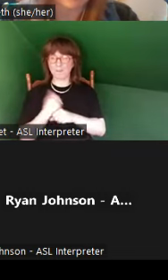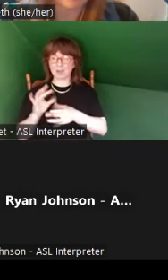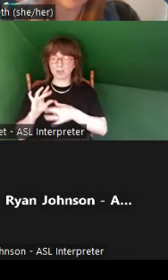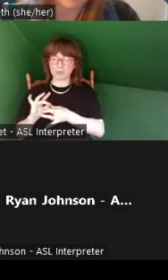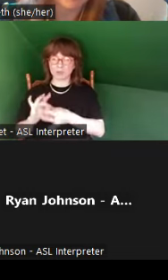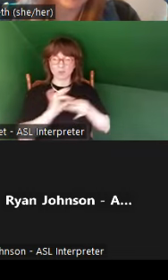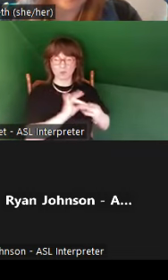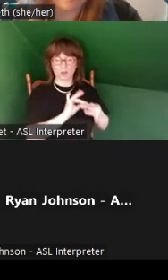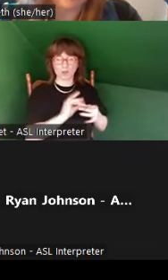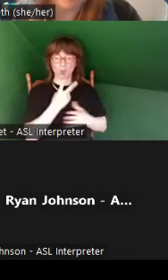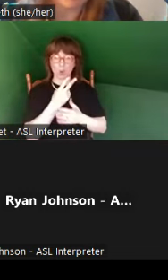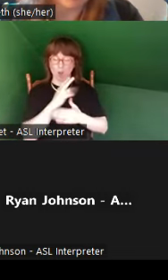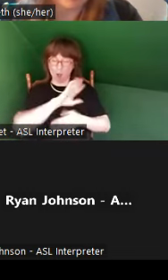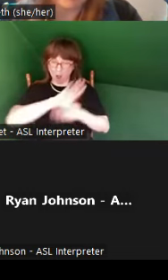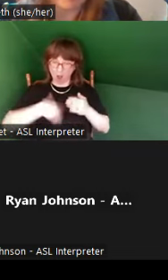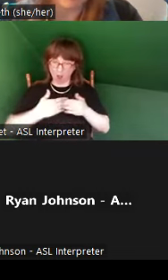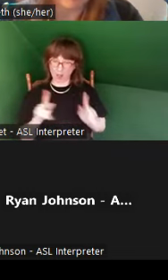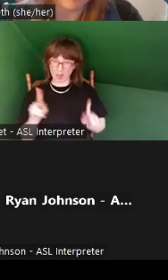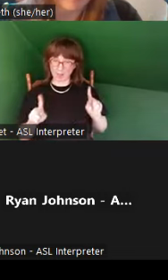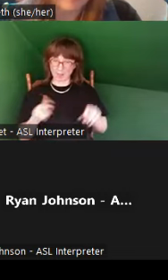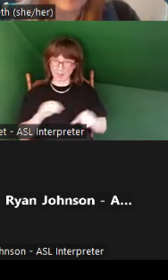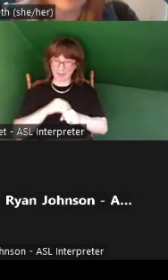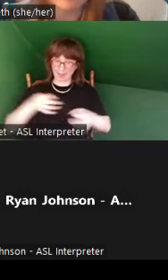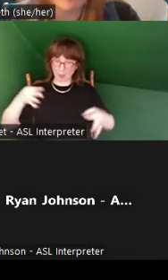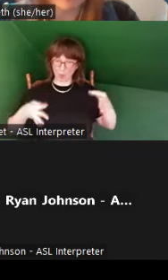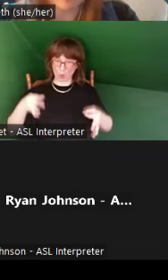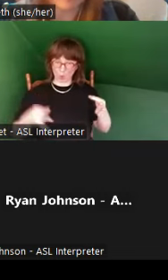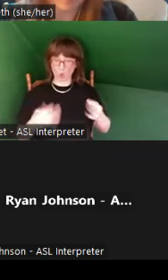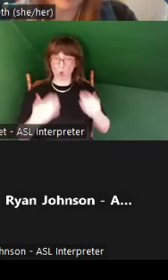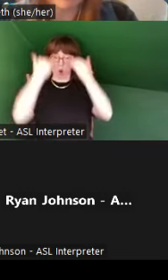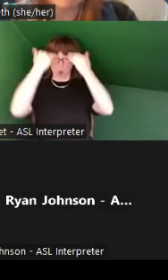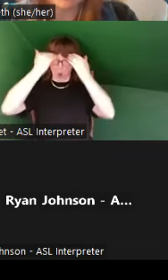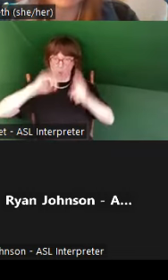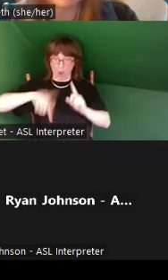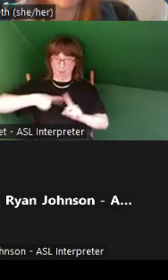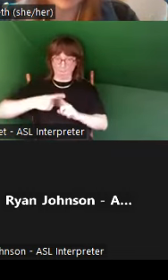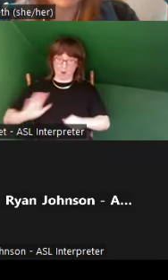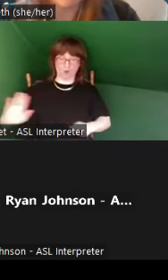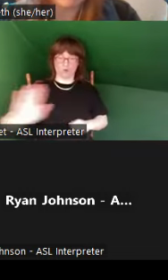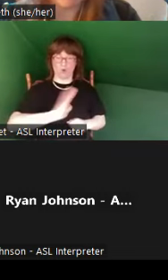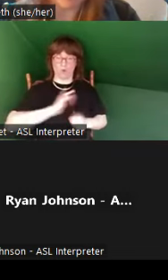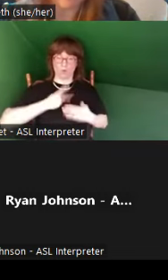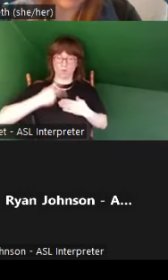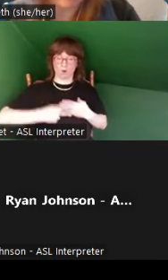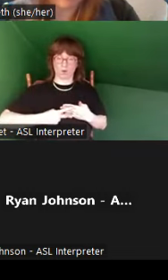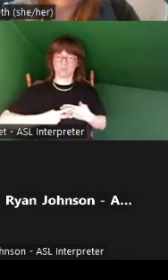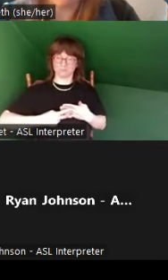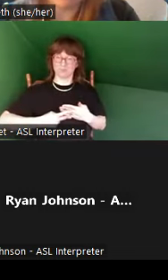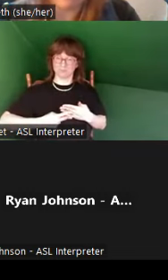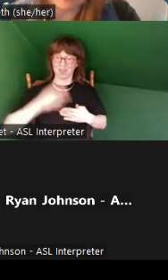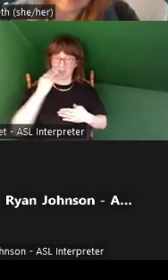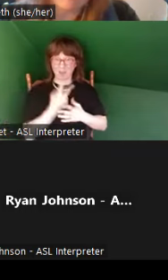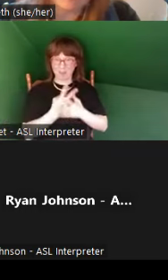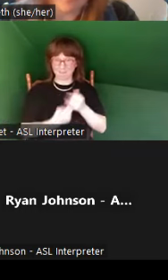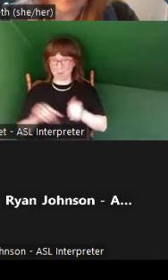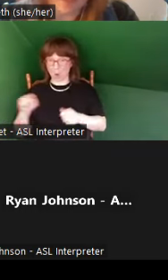of the courtroom know that your program exists and your services are available, because both sides of the courtroom